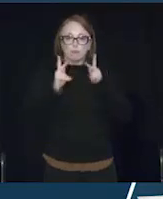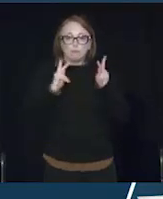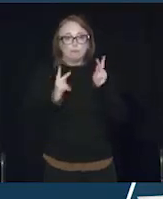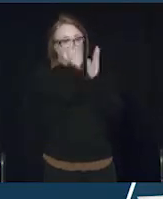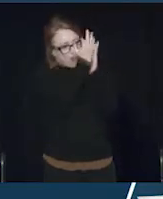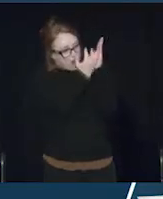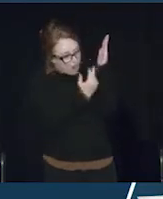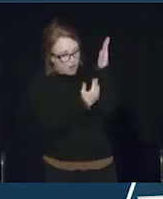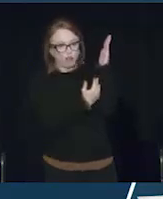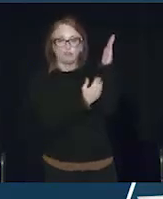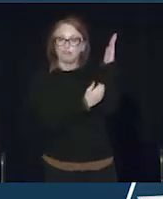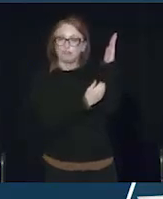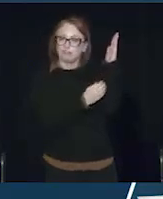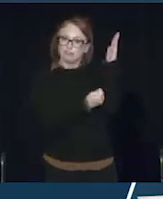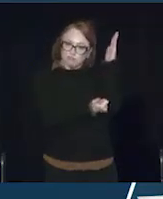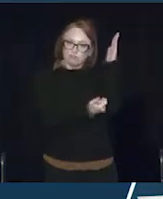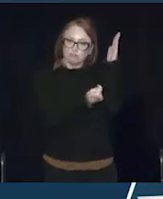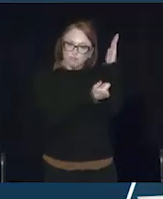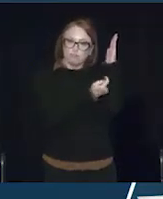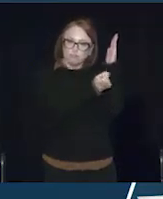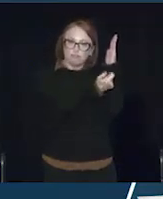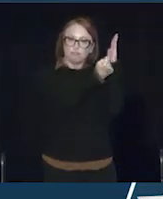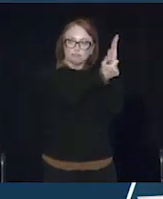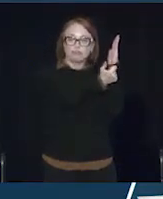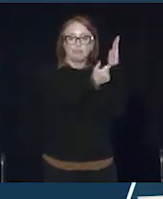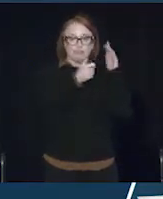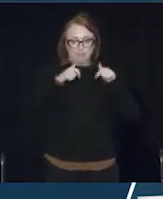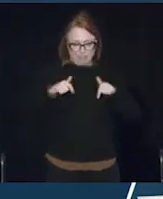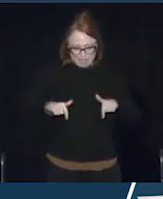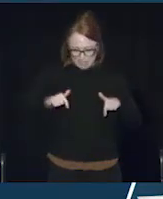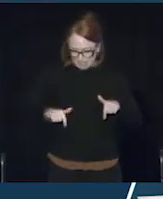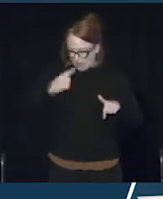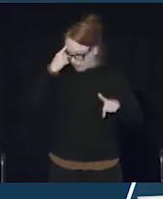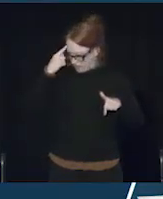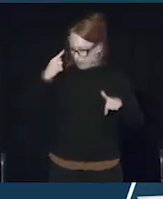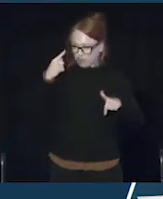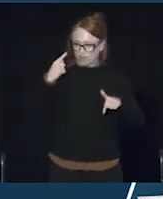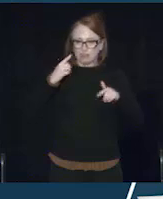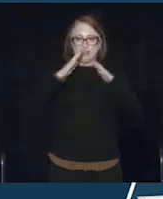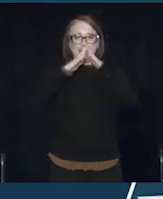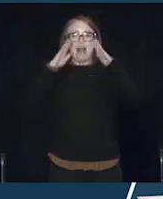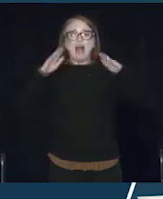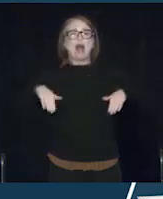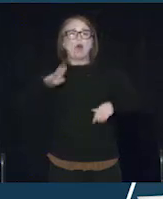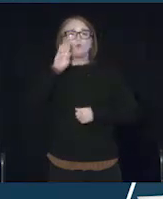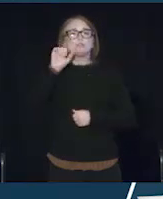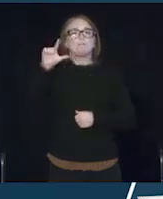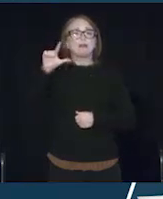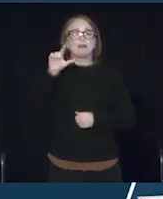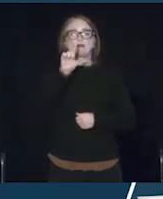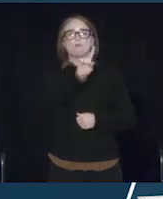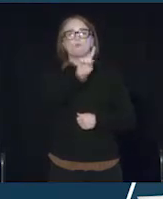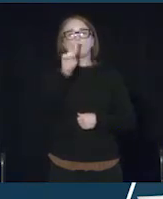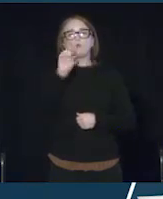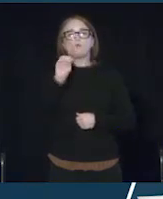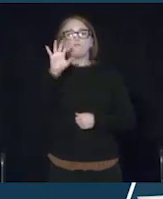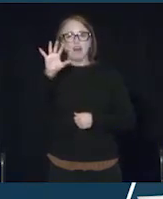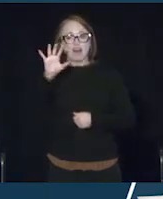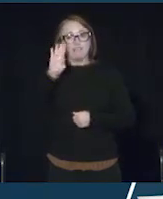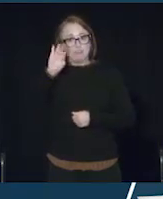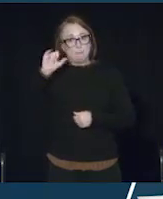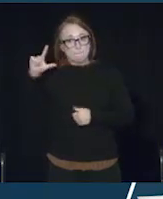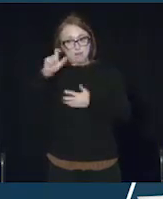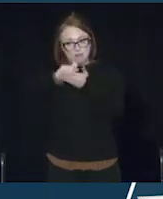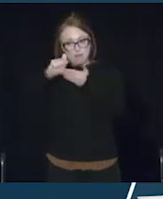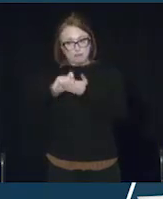list. Now, this past session, I believe it was House Bill 1105. It was a bill made for people